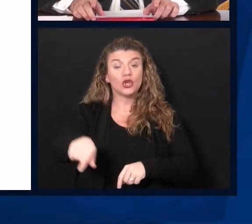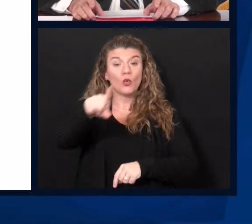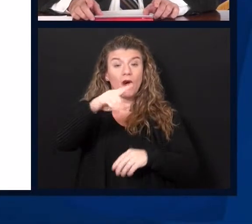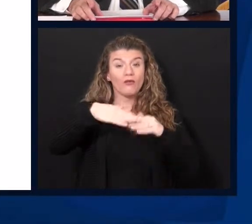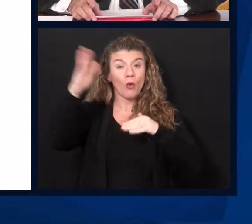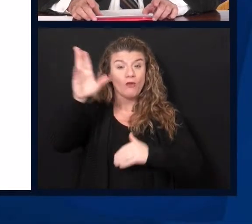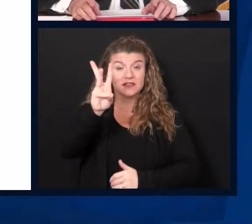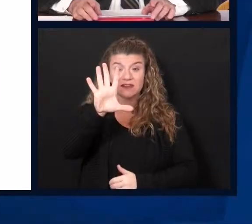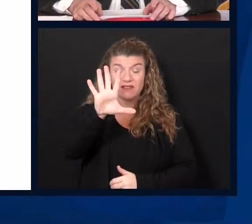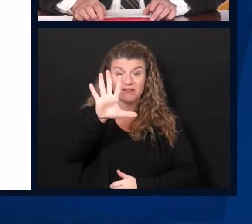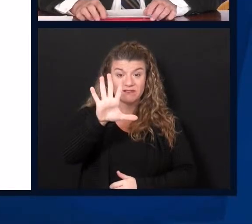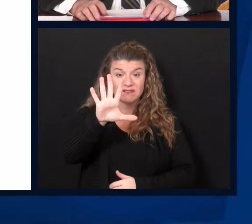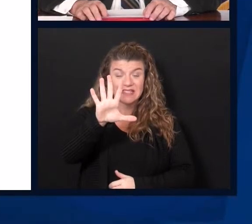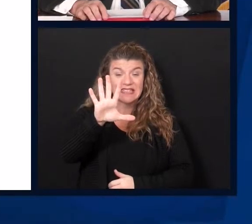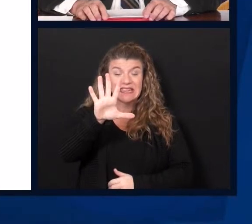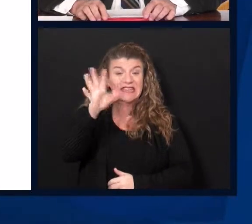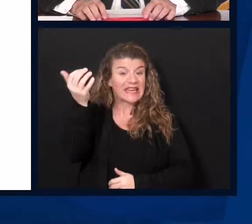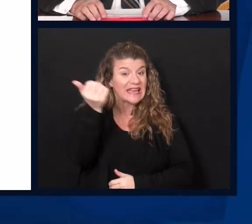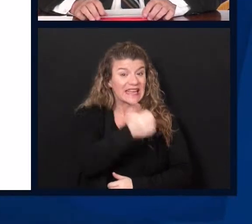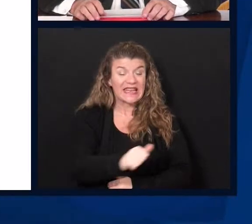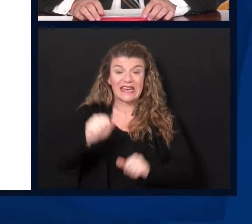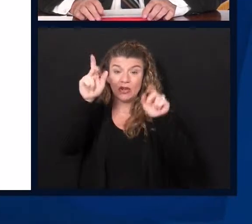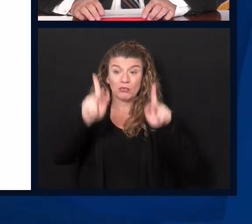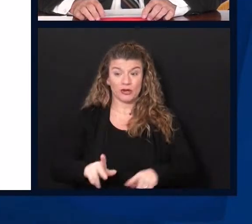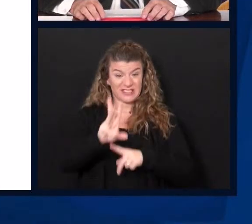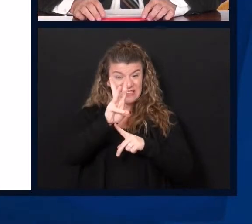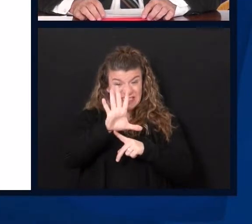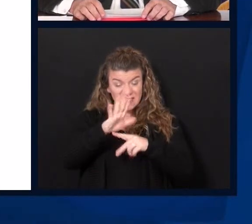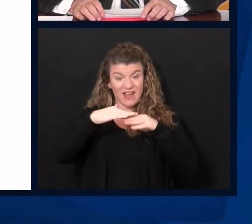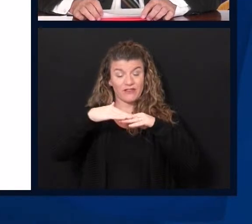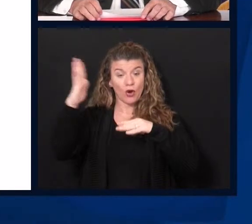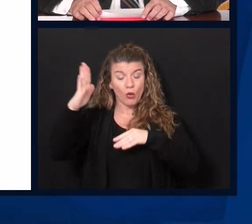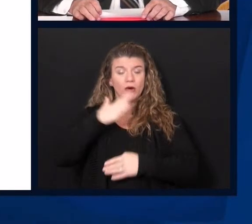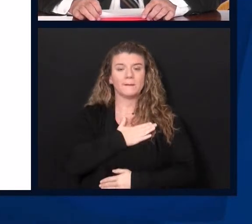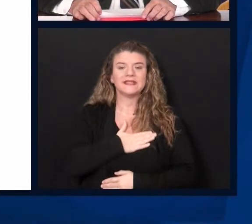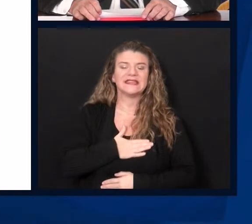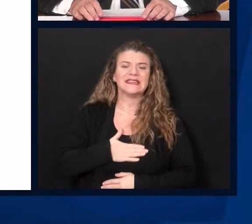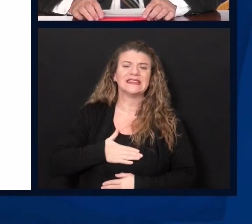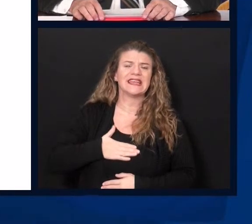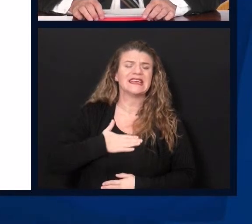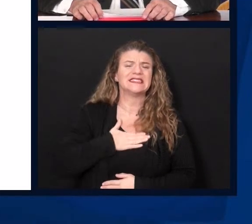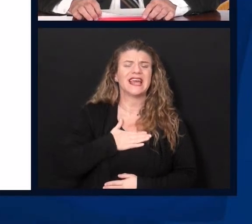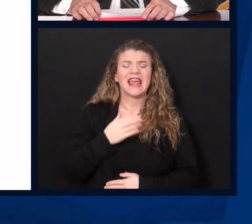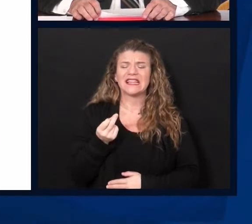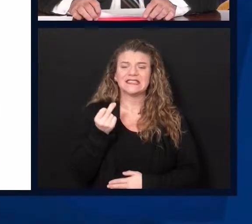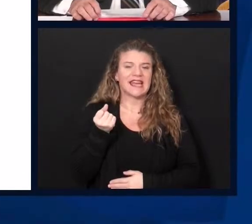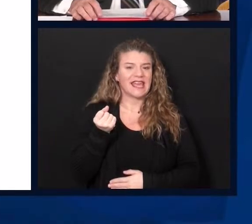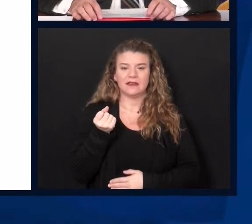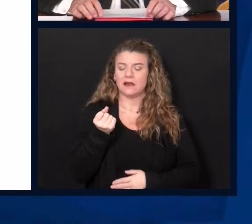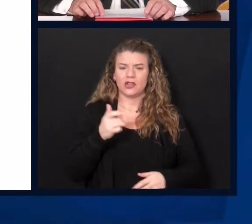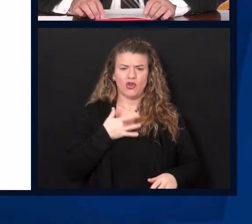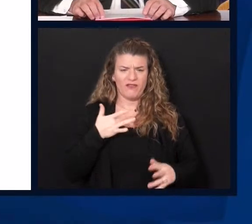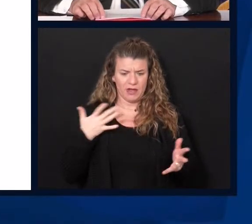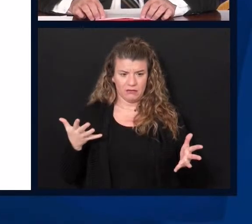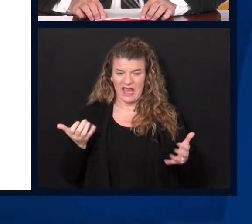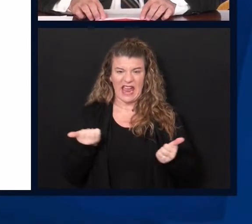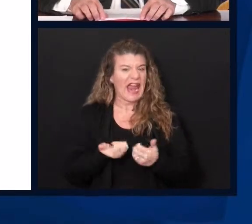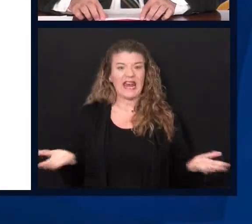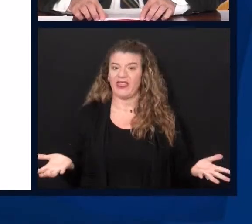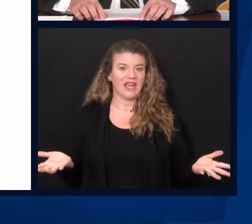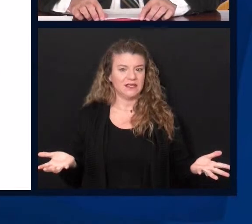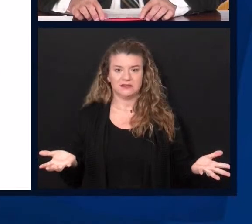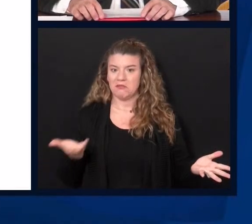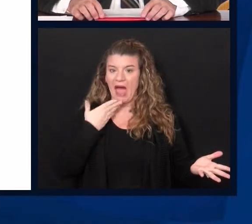65, all those that are 65 years of age, that please, the second that you feel the least